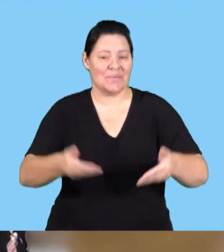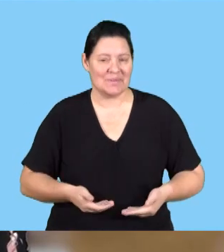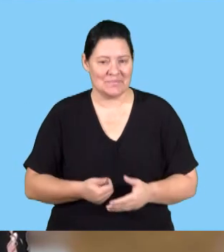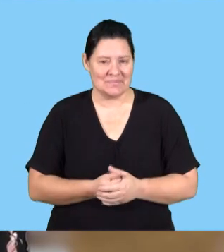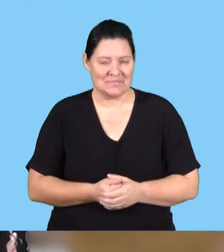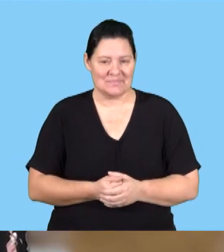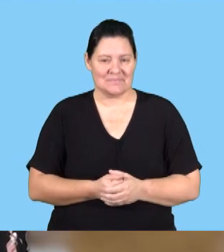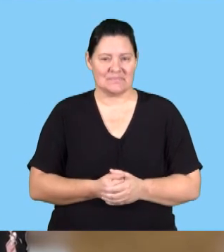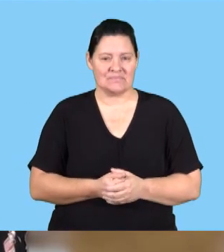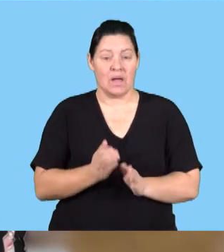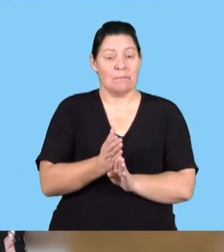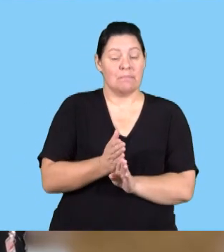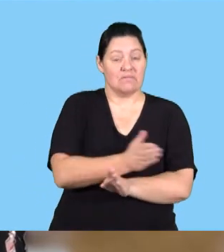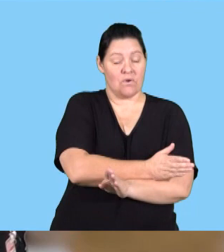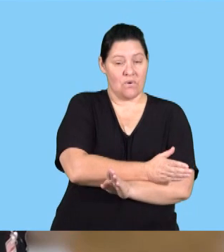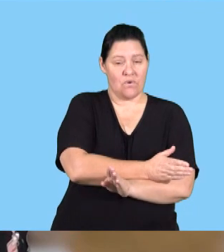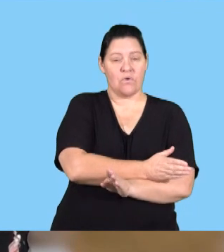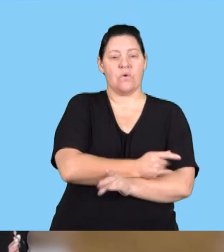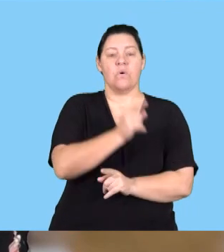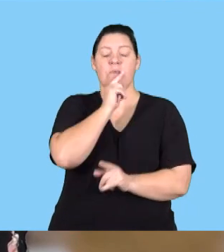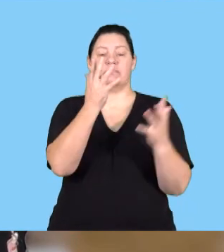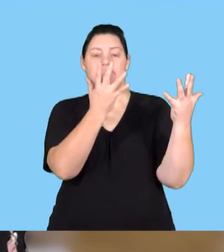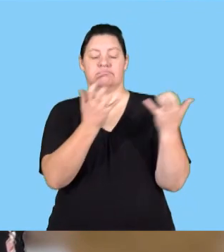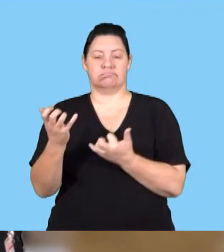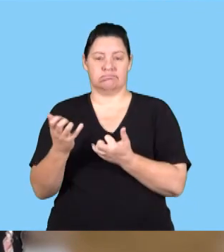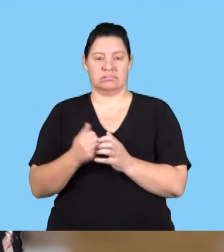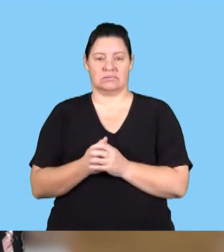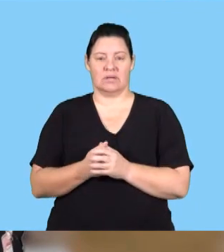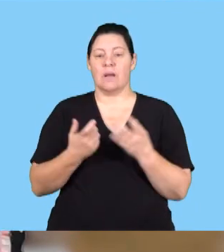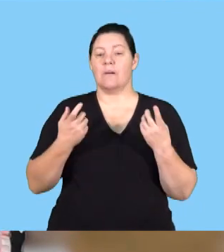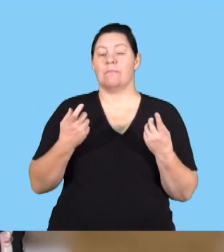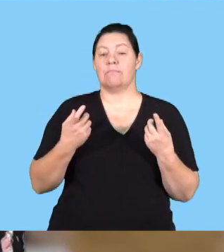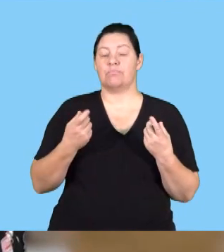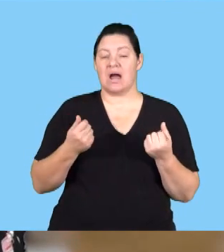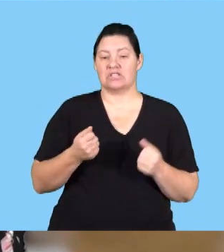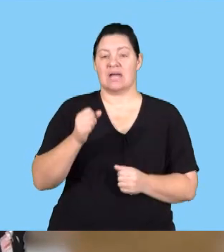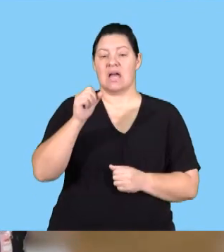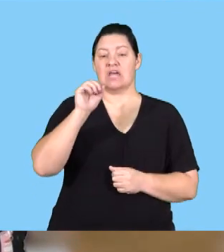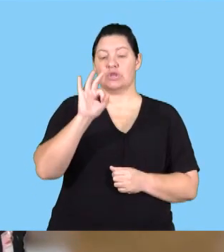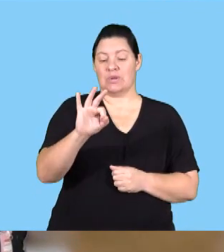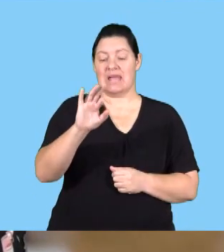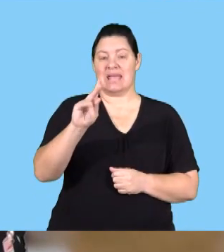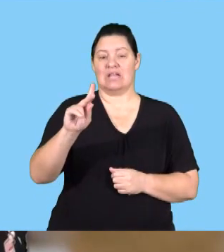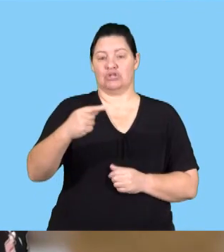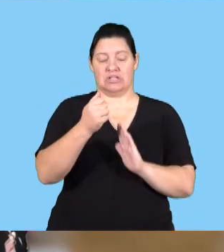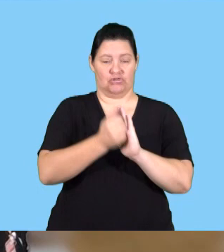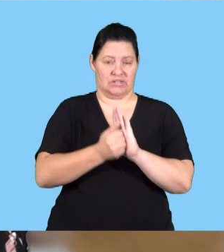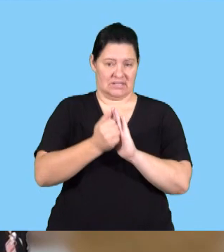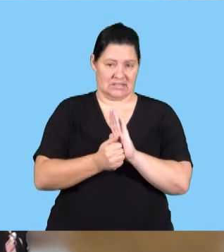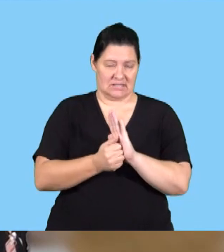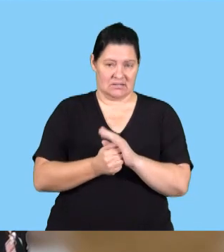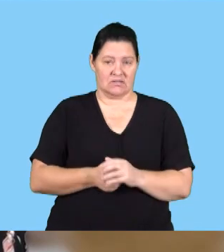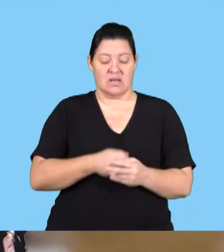Welcome back. Before the break, we calculated the price for 3 kilograms of